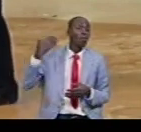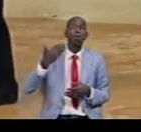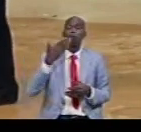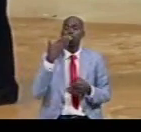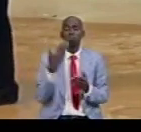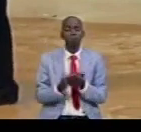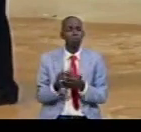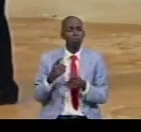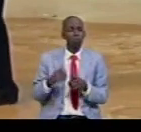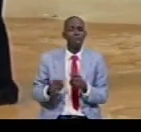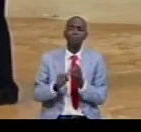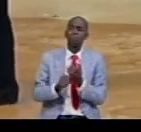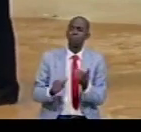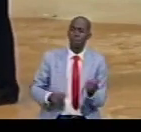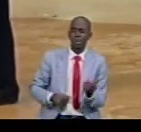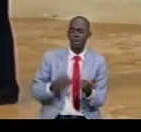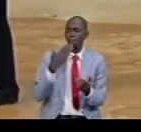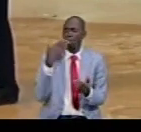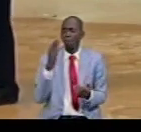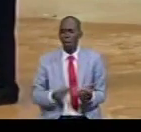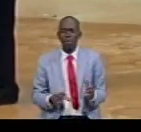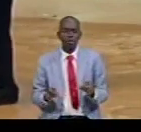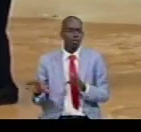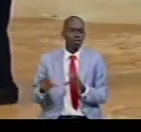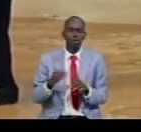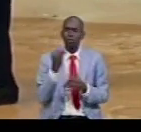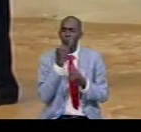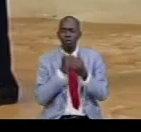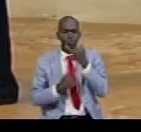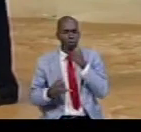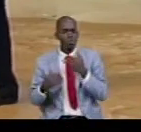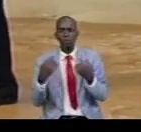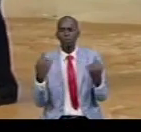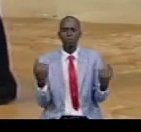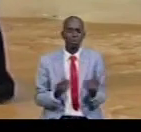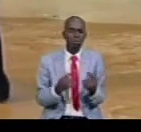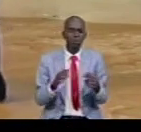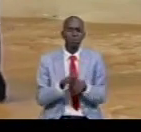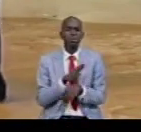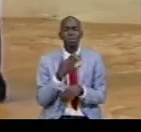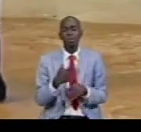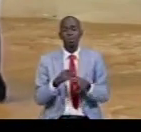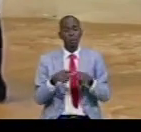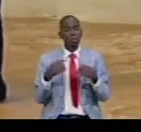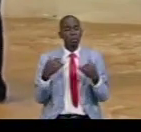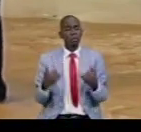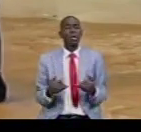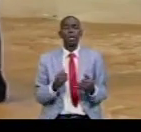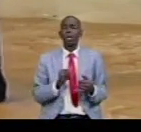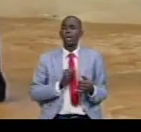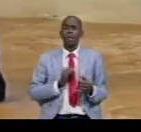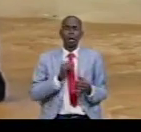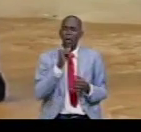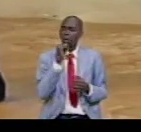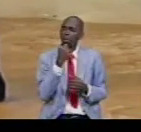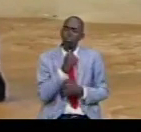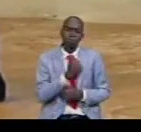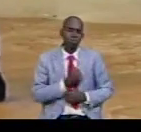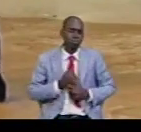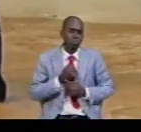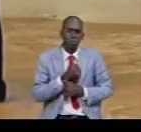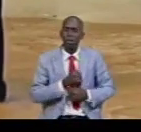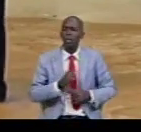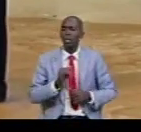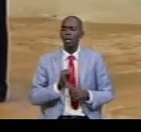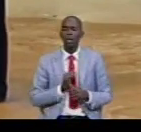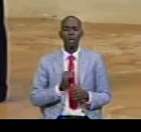before. I have done this and that. I have done great exploit. This is the moment to come back. The moment of decision. Make that decision and tell the